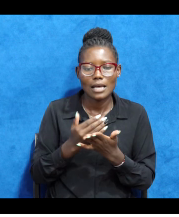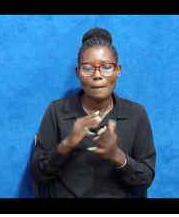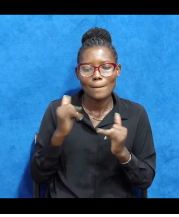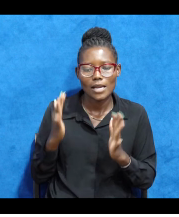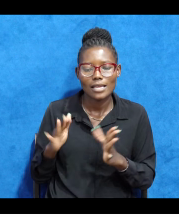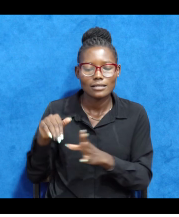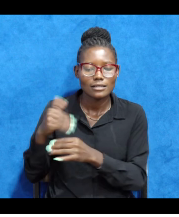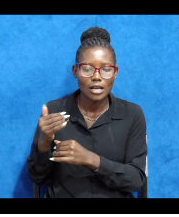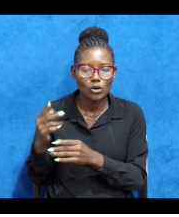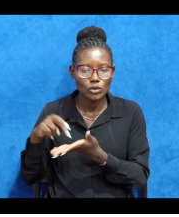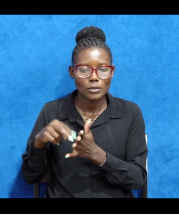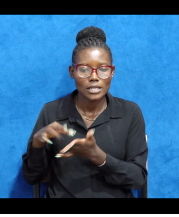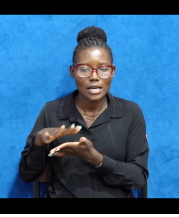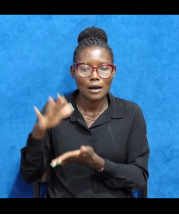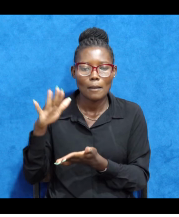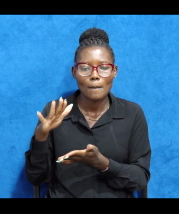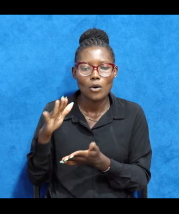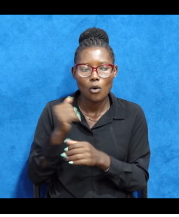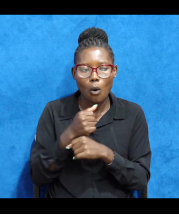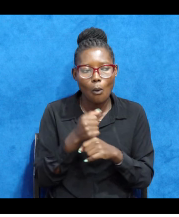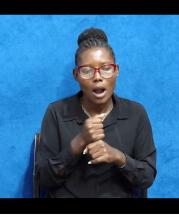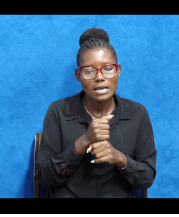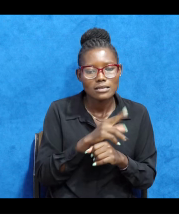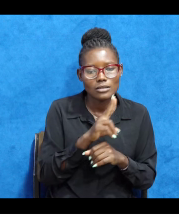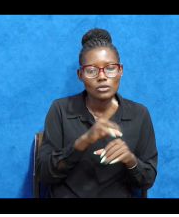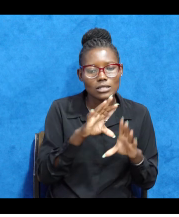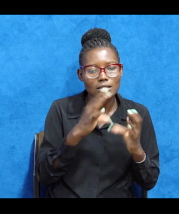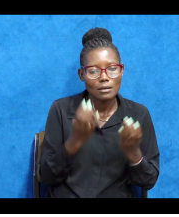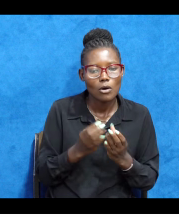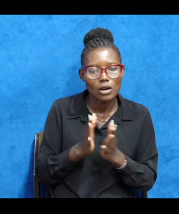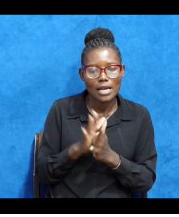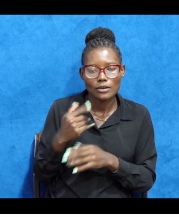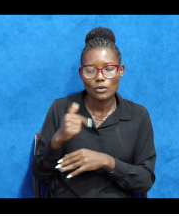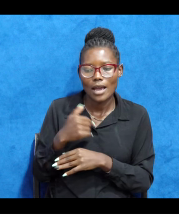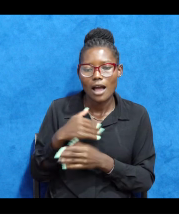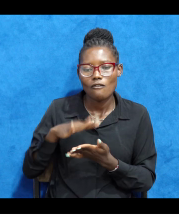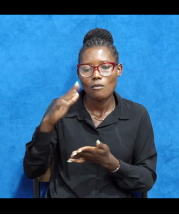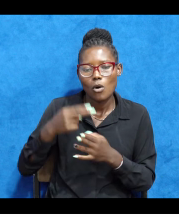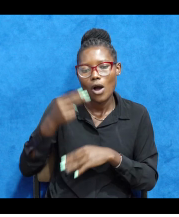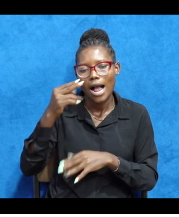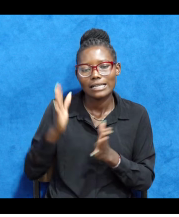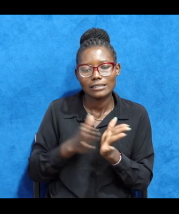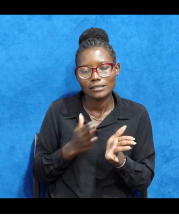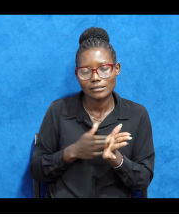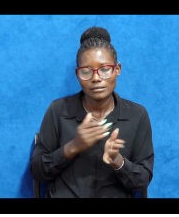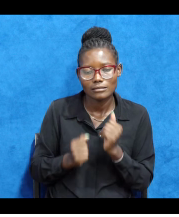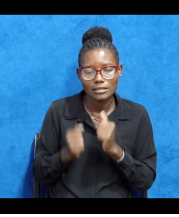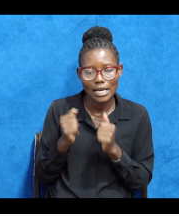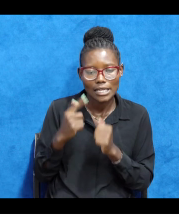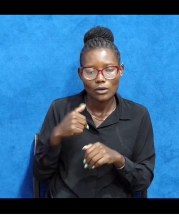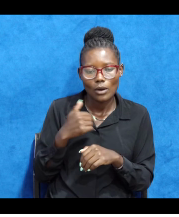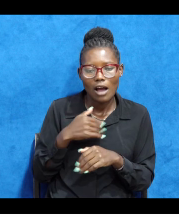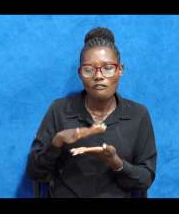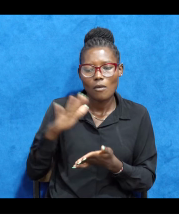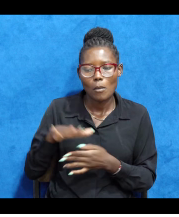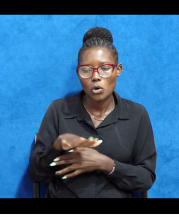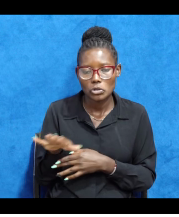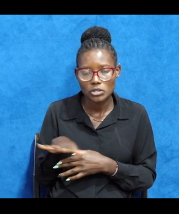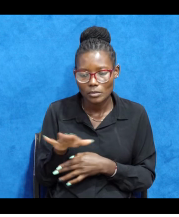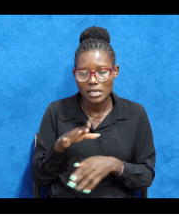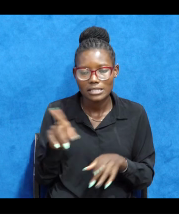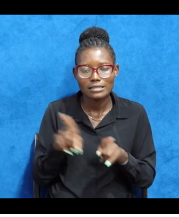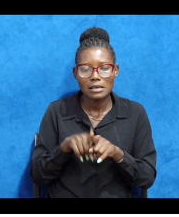that up to 6-and-6 in the same size pitch. And that's going to mean we have more passing, more change of direction. Or we can take some